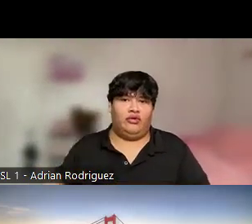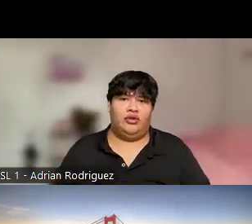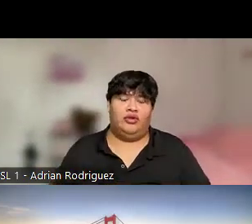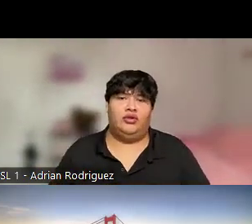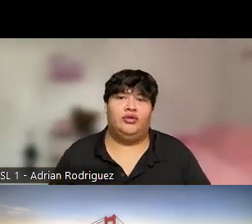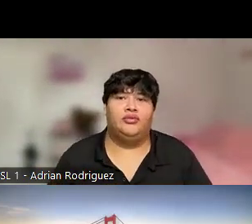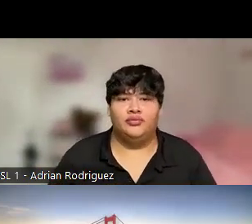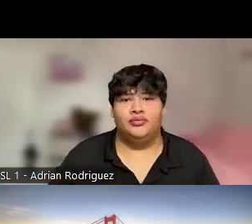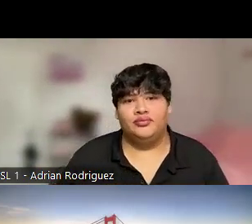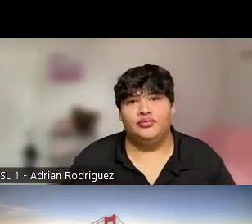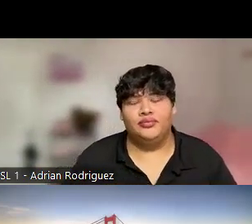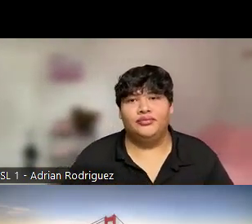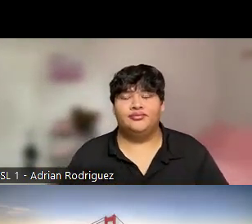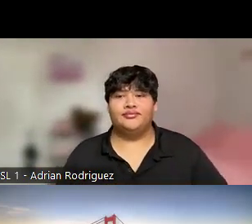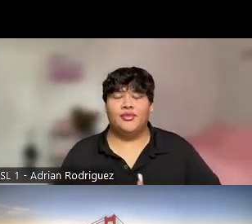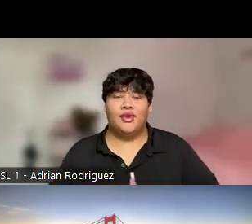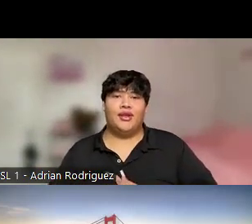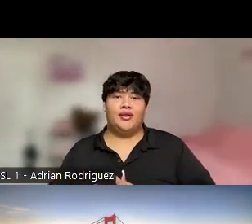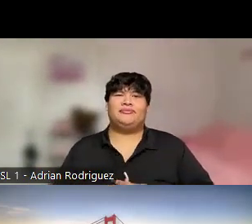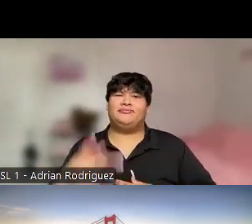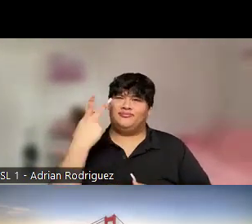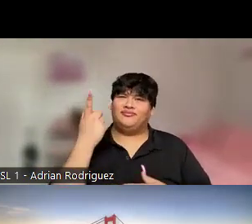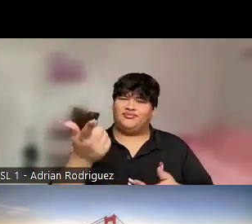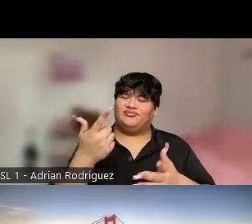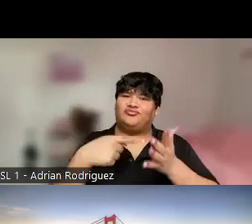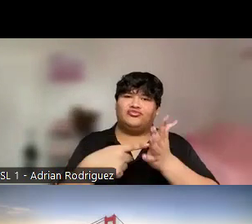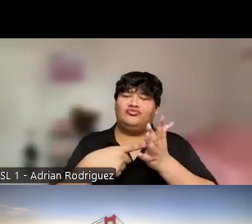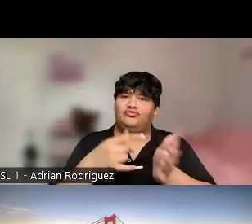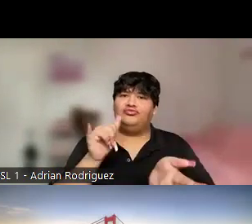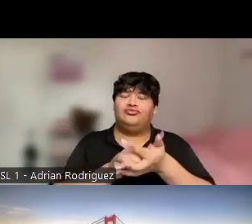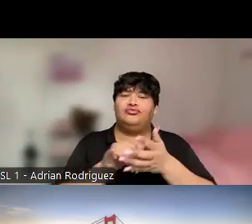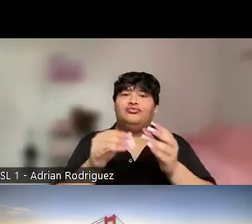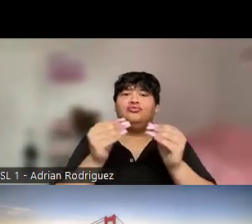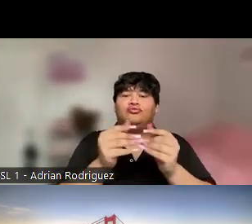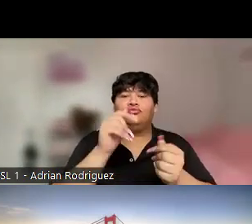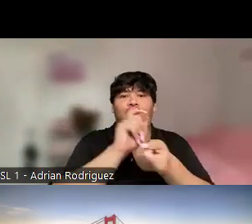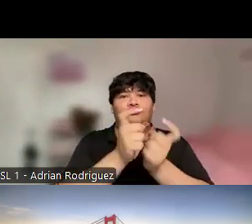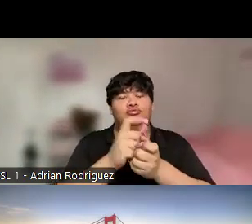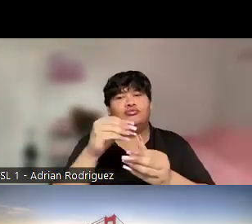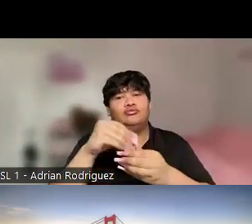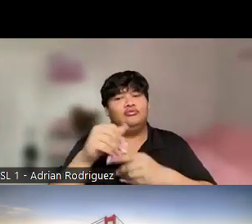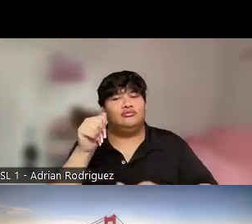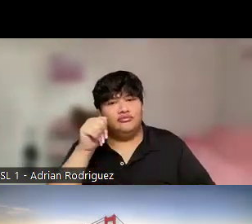next slide. This slide demonstrates the percent change in age-adjusted rates for leading causes of death